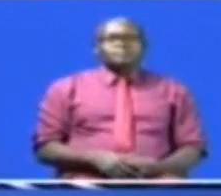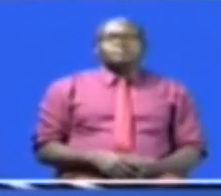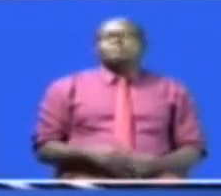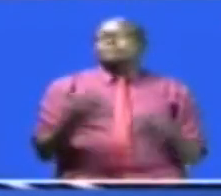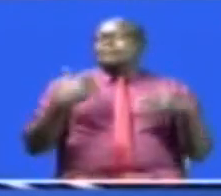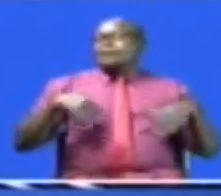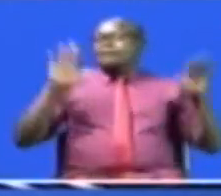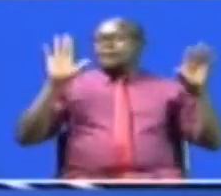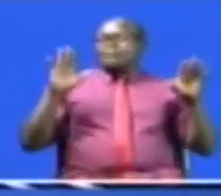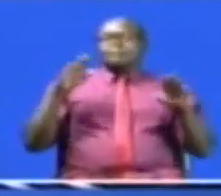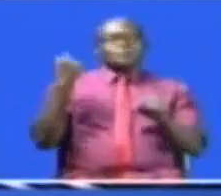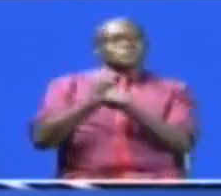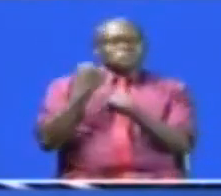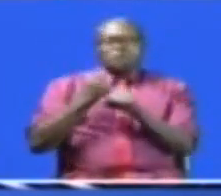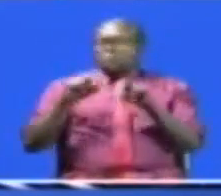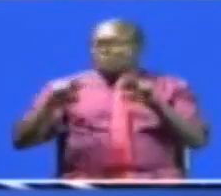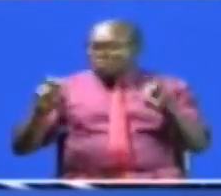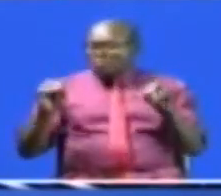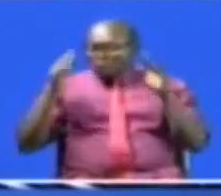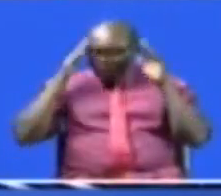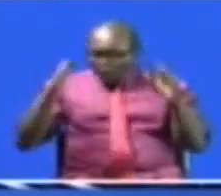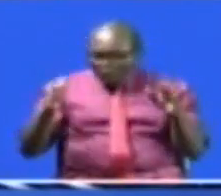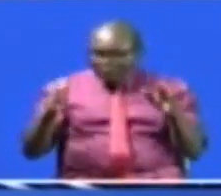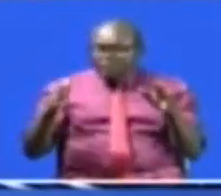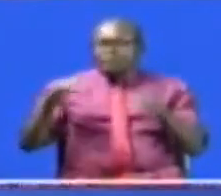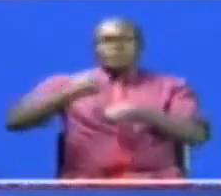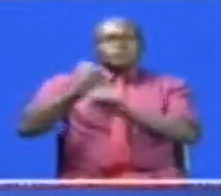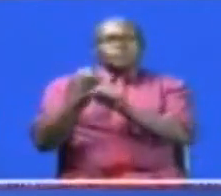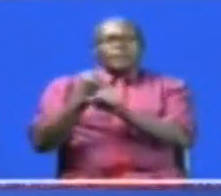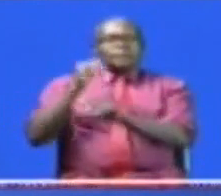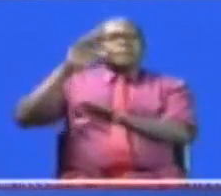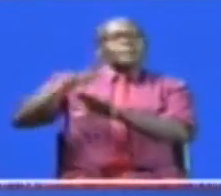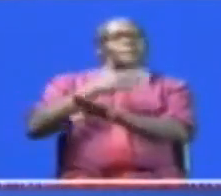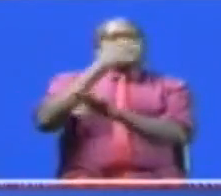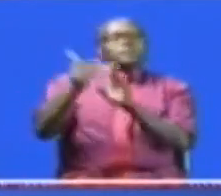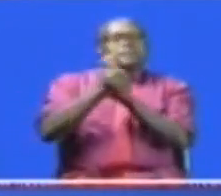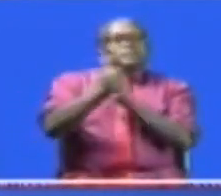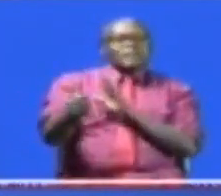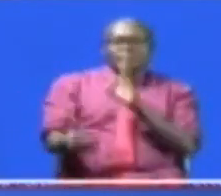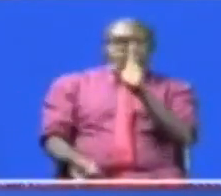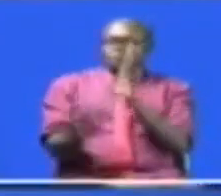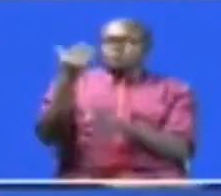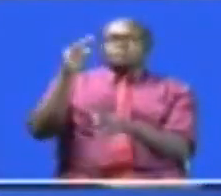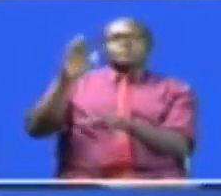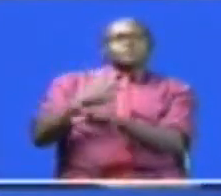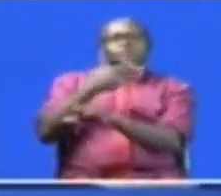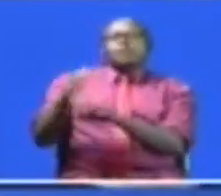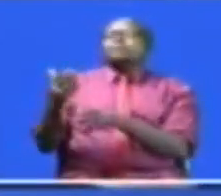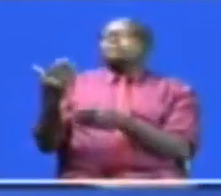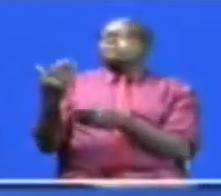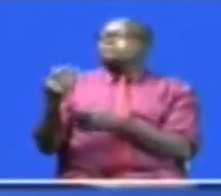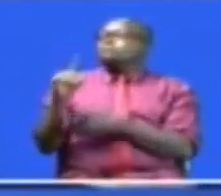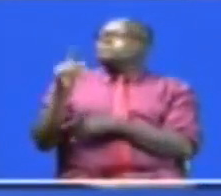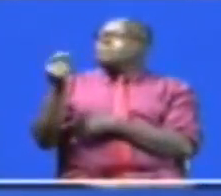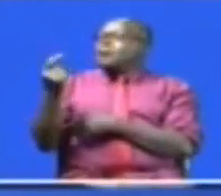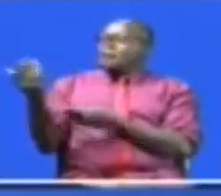He has given up on job chasing and is now concentrating on growing his musical talent and producing songs, and just maybe